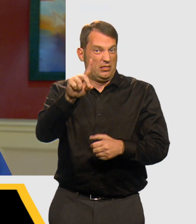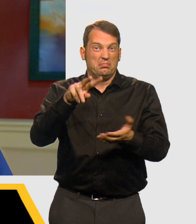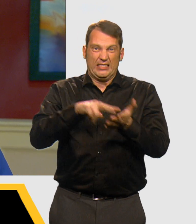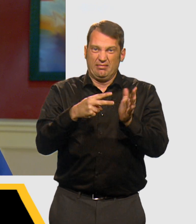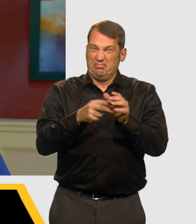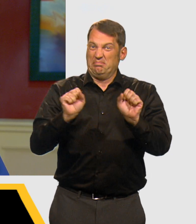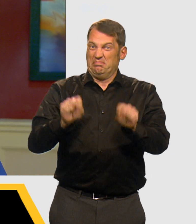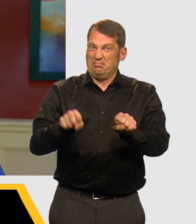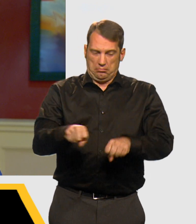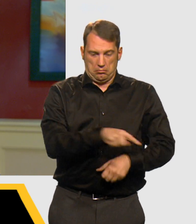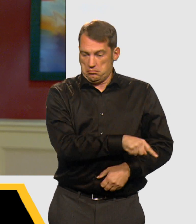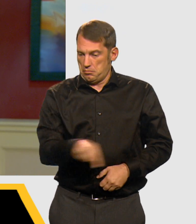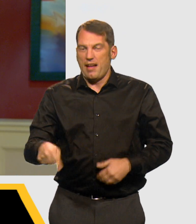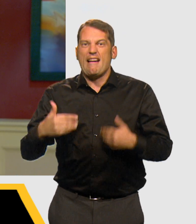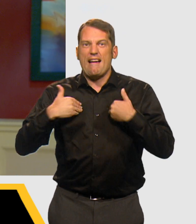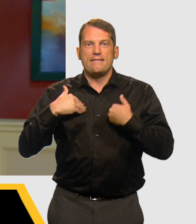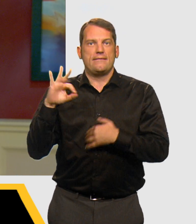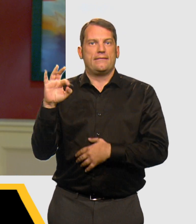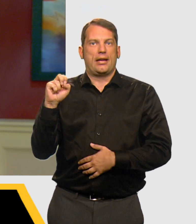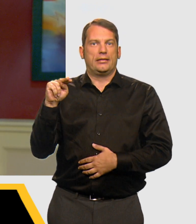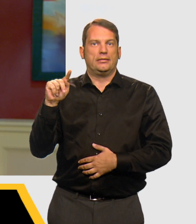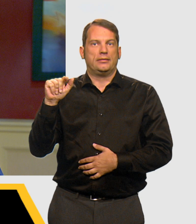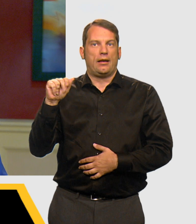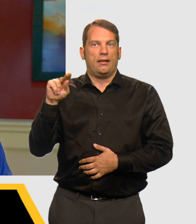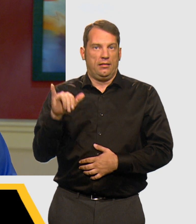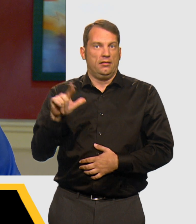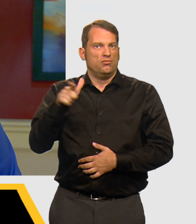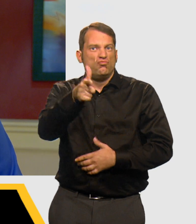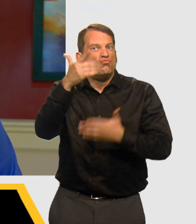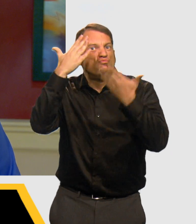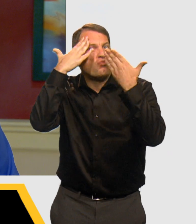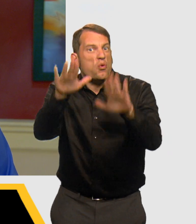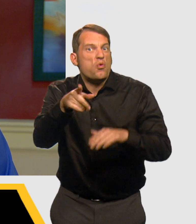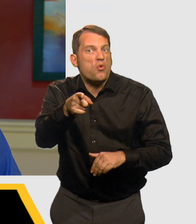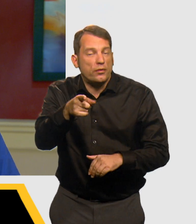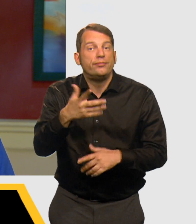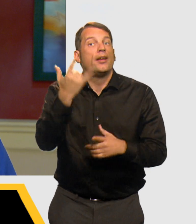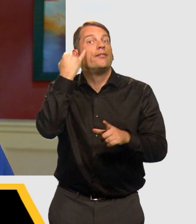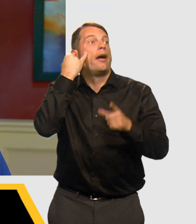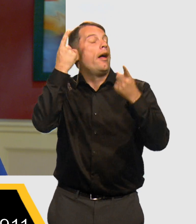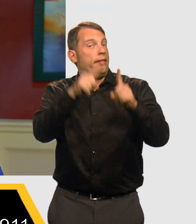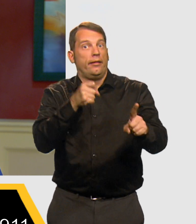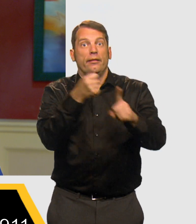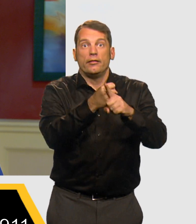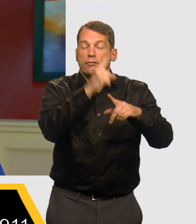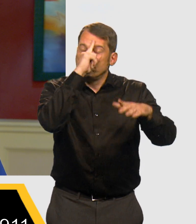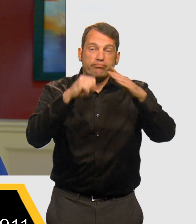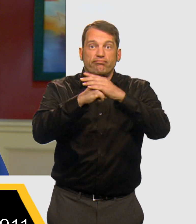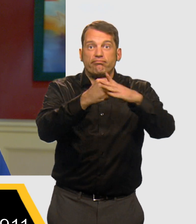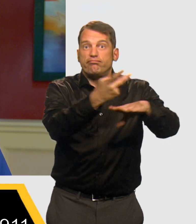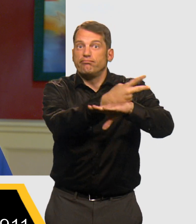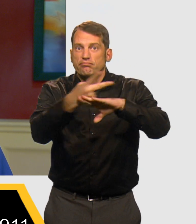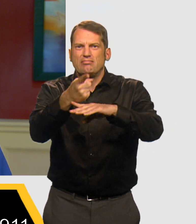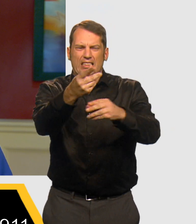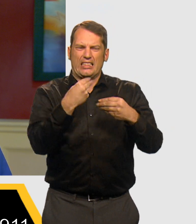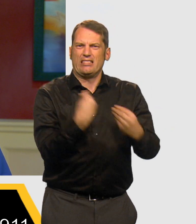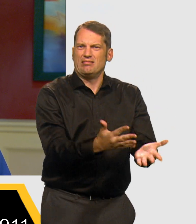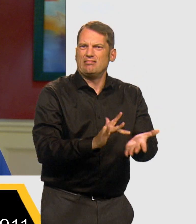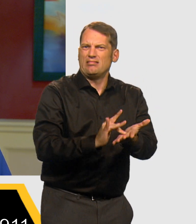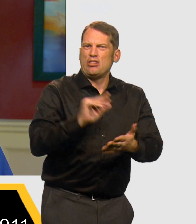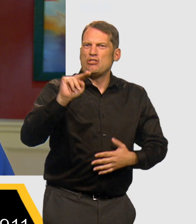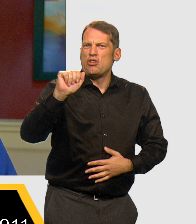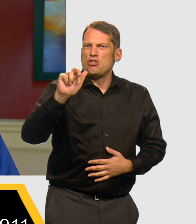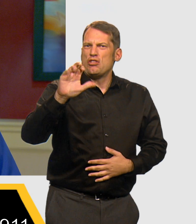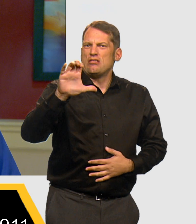there's a good chance that you're already using fentanyl without even knowing it. In the event of an overdose, give